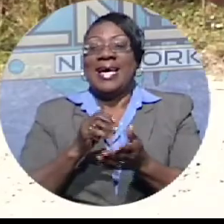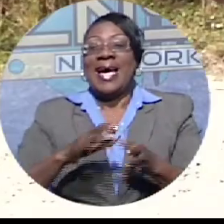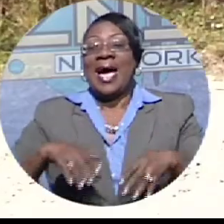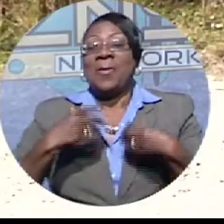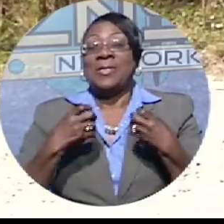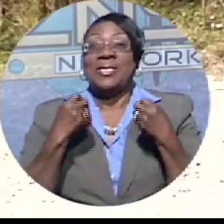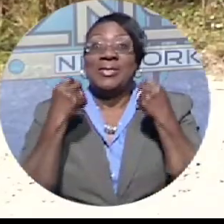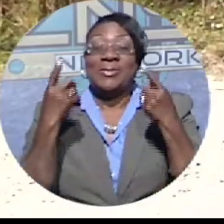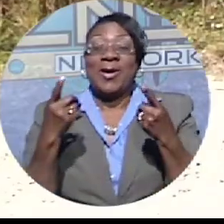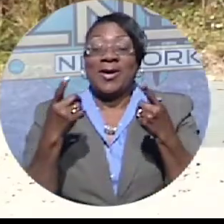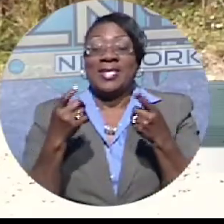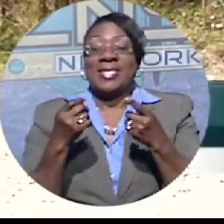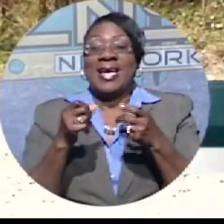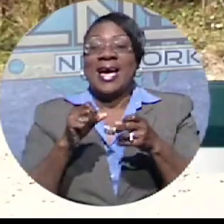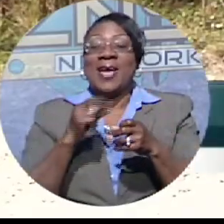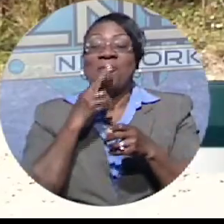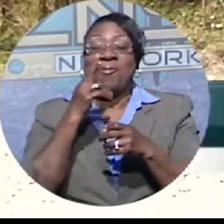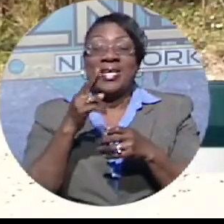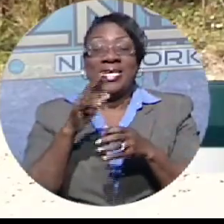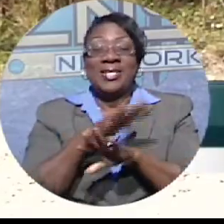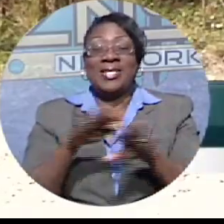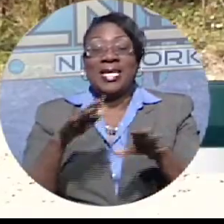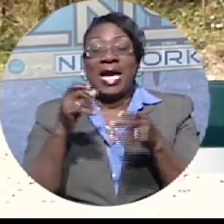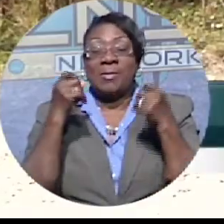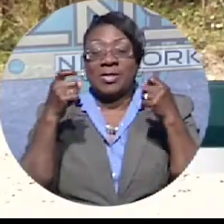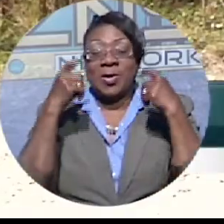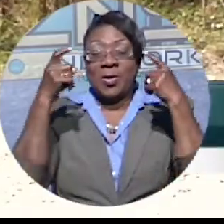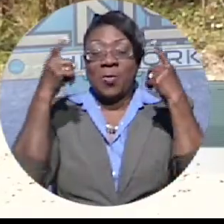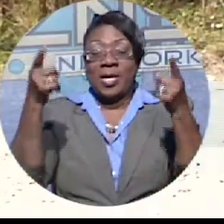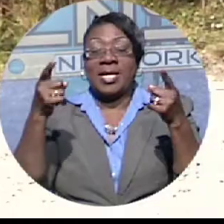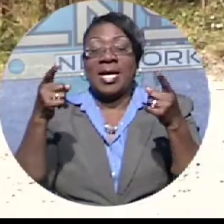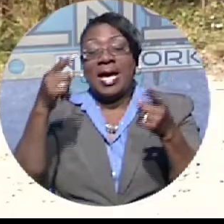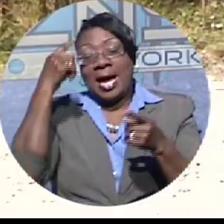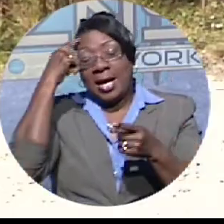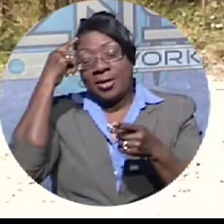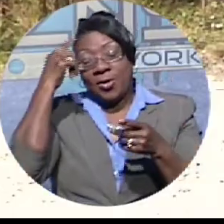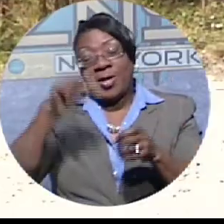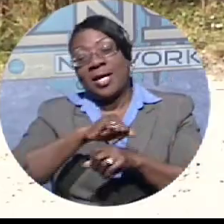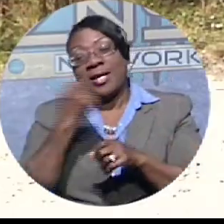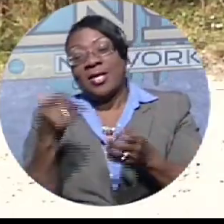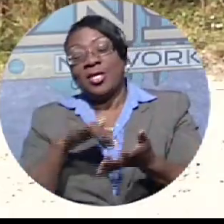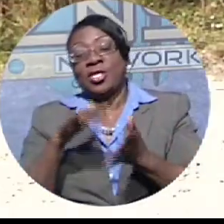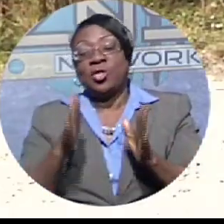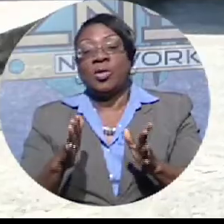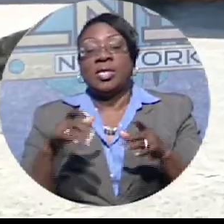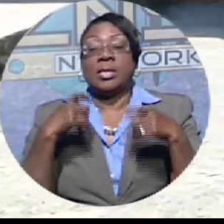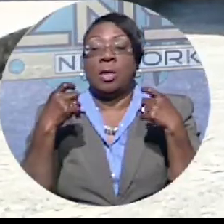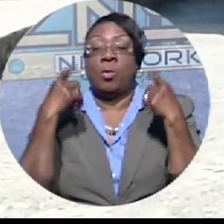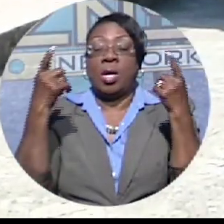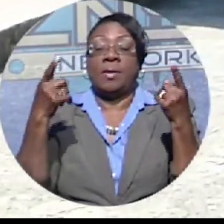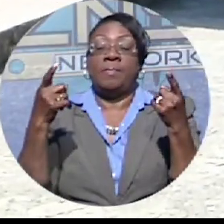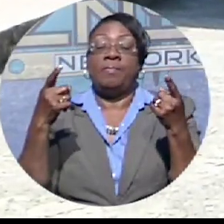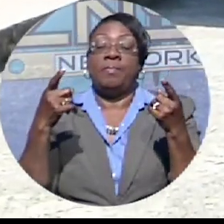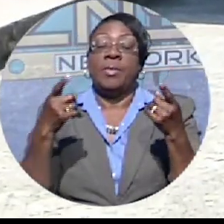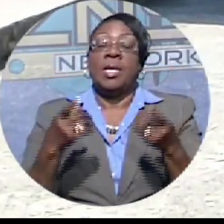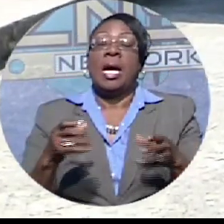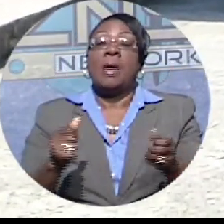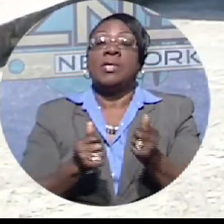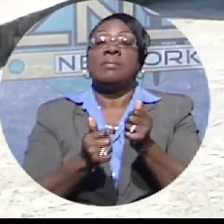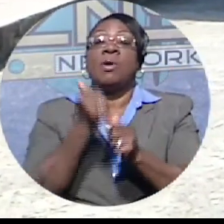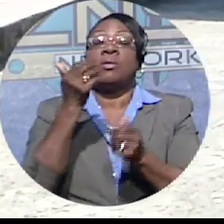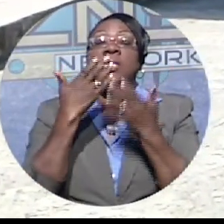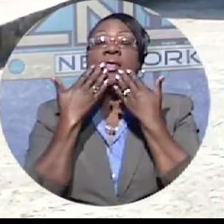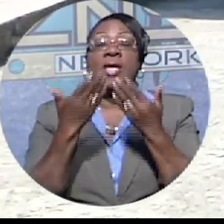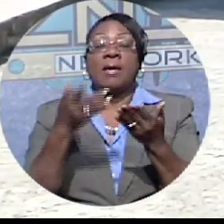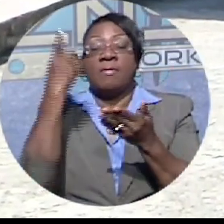I was shocked, really. I didn't think I was going to. I thought he was going to give it to one of the other students, not me. Well, I was mostly thankful